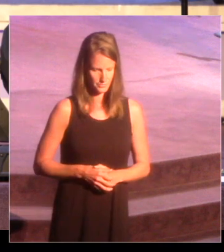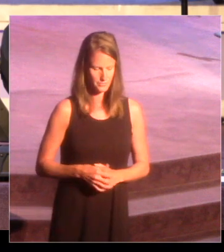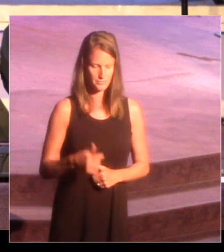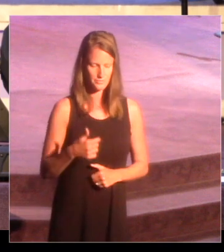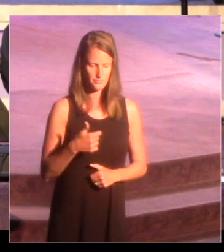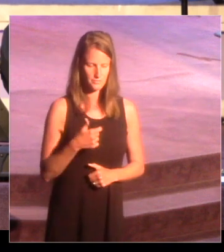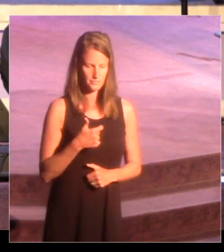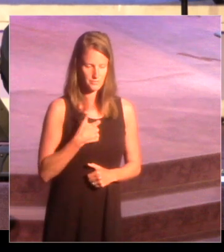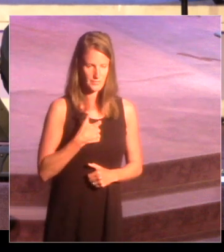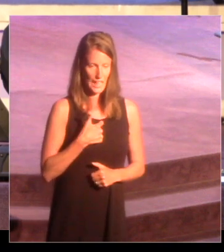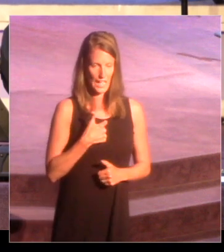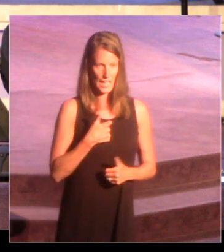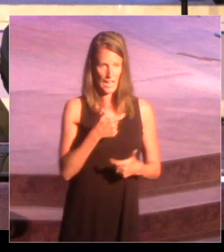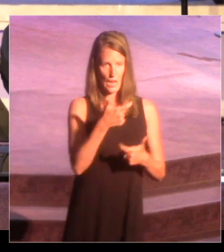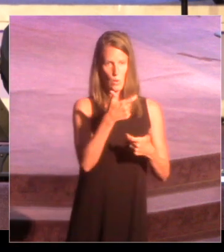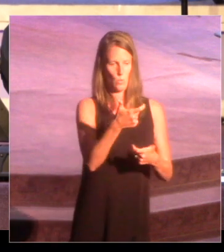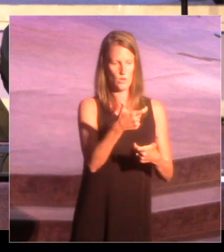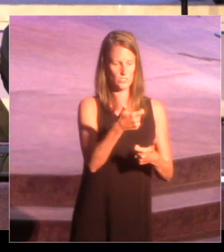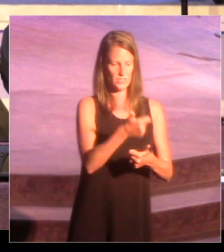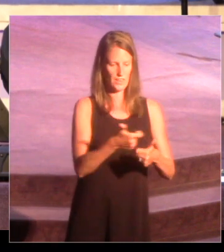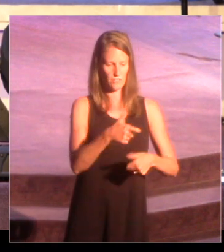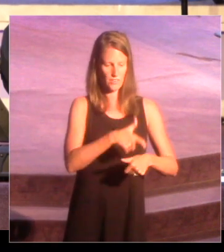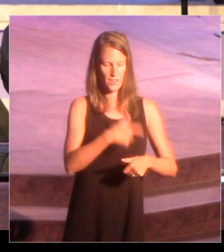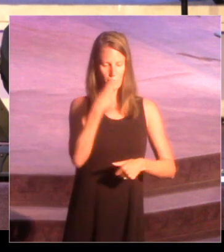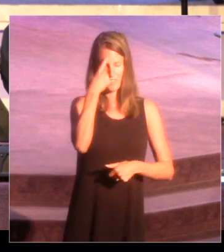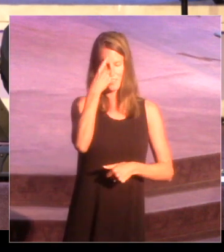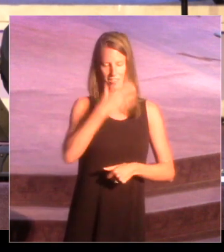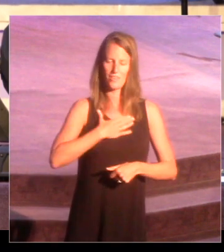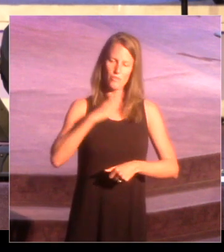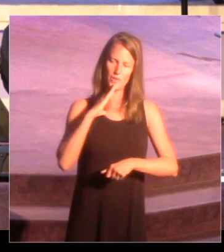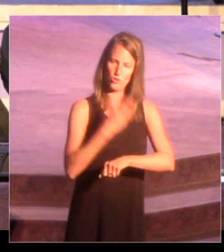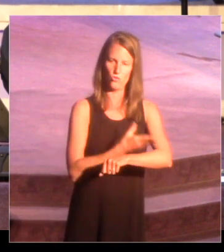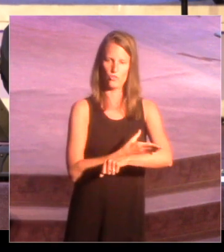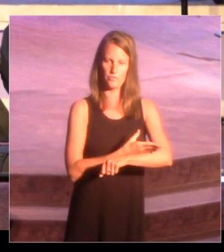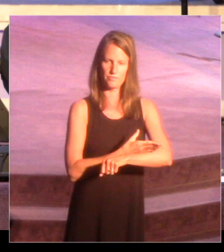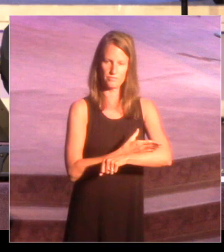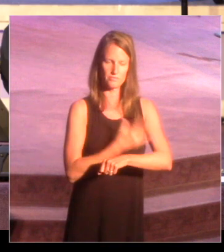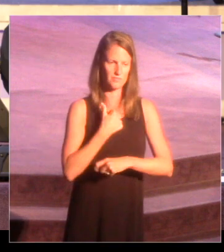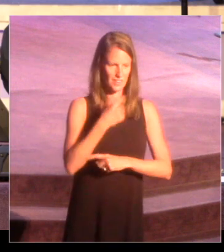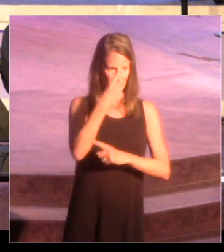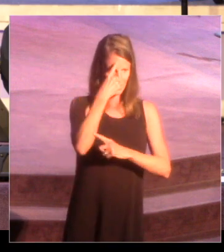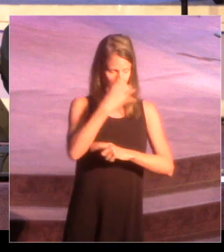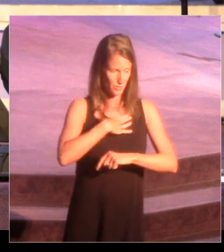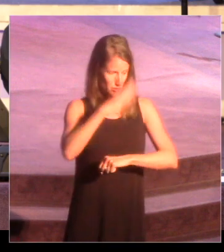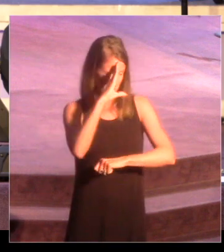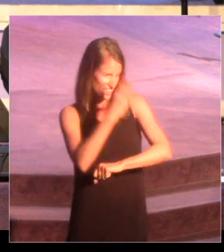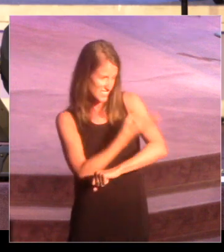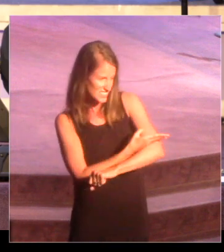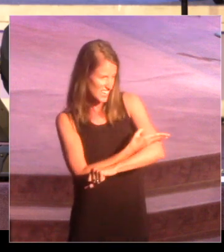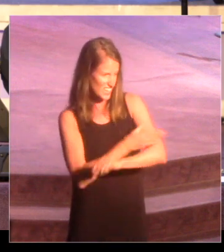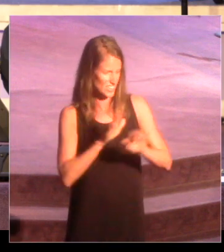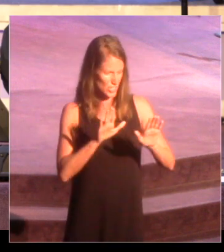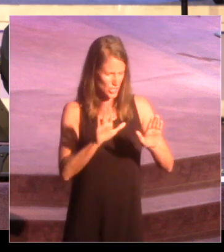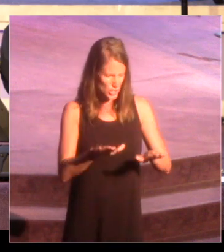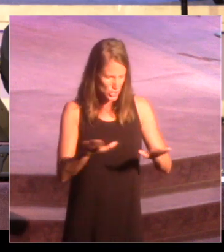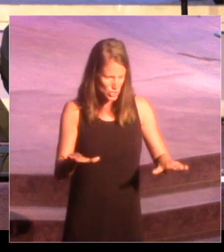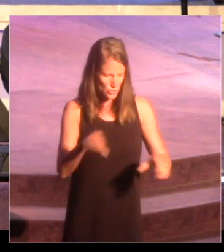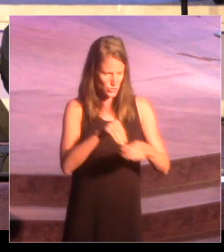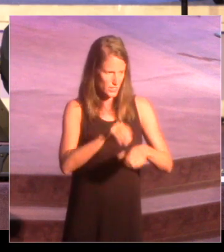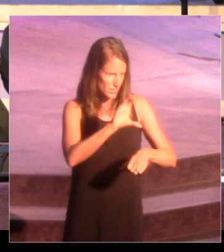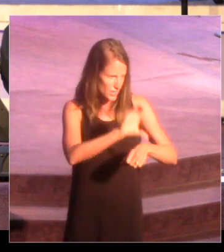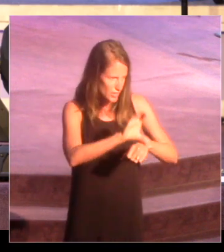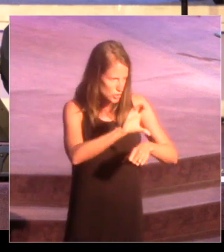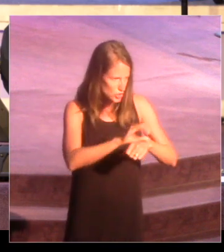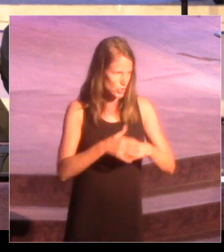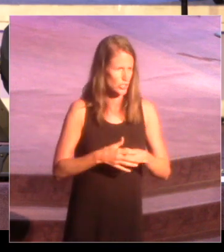I watch that, and every time I think about my daughter, I think about my son, I think about the kids in our church, the kids